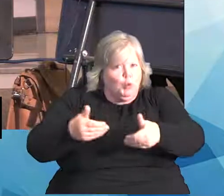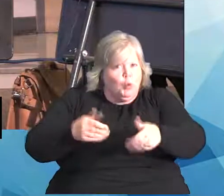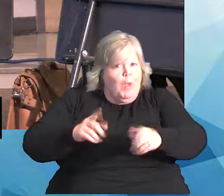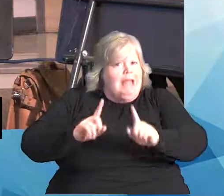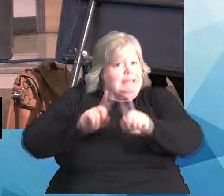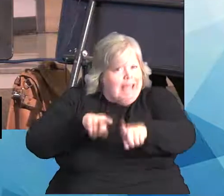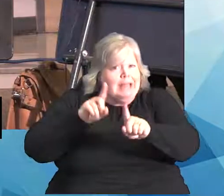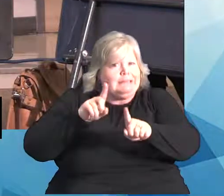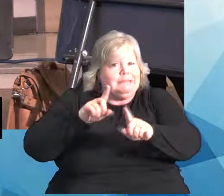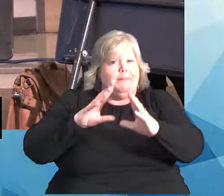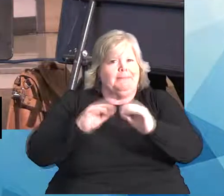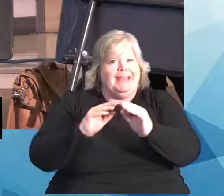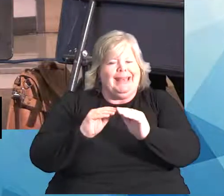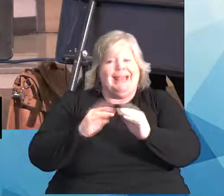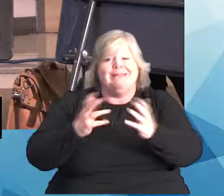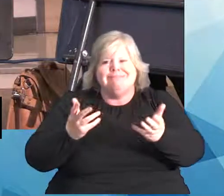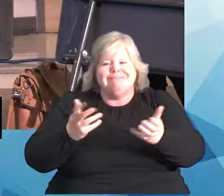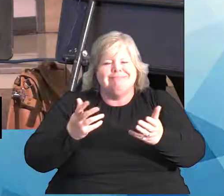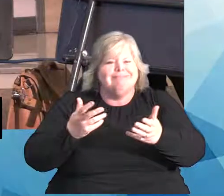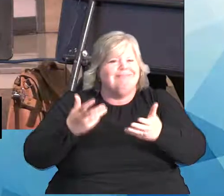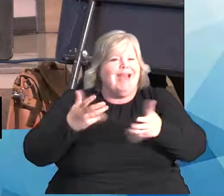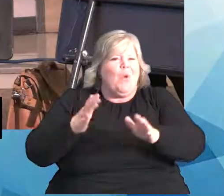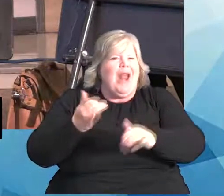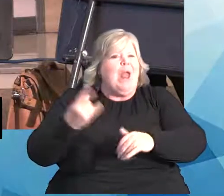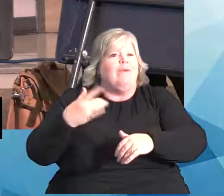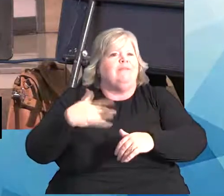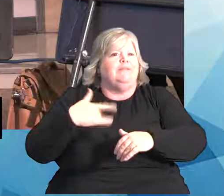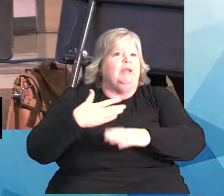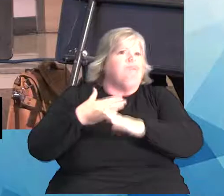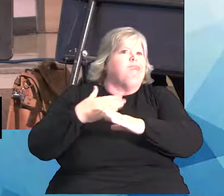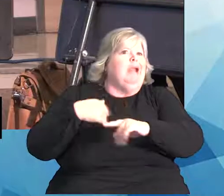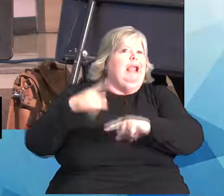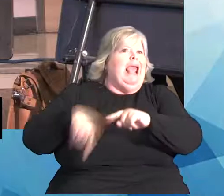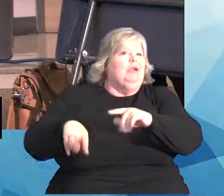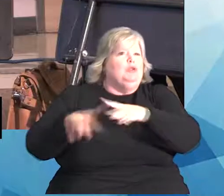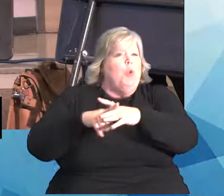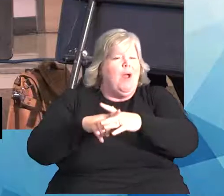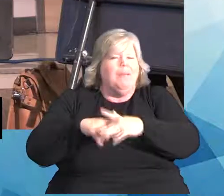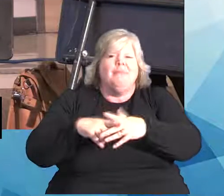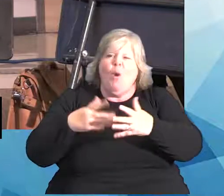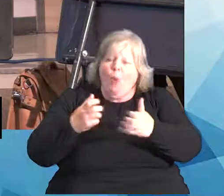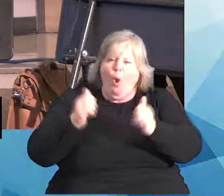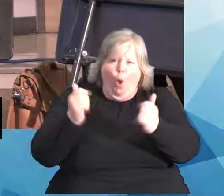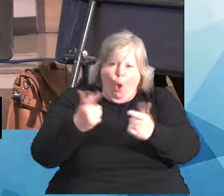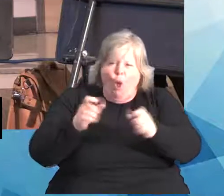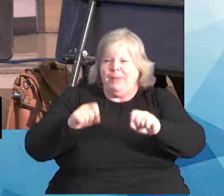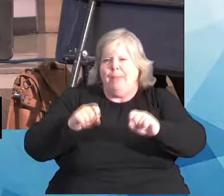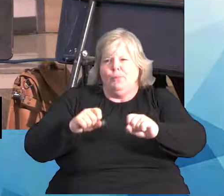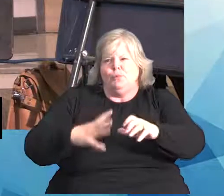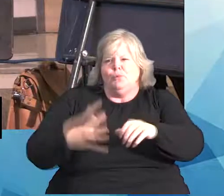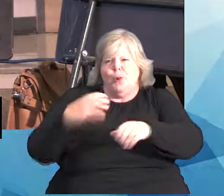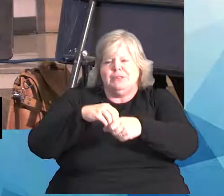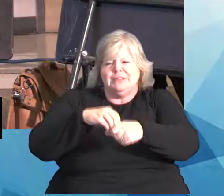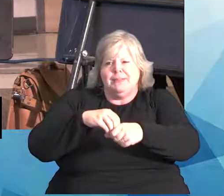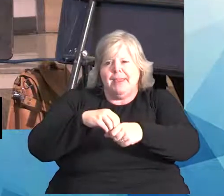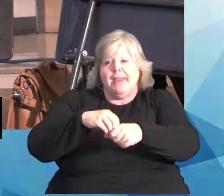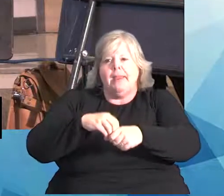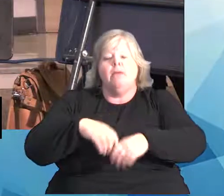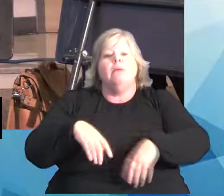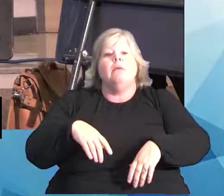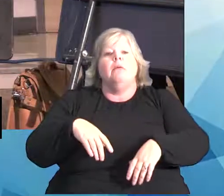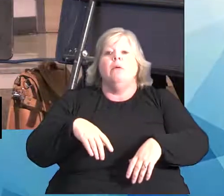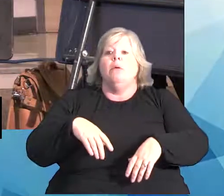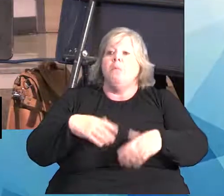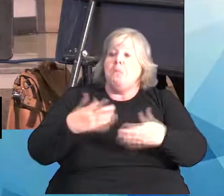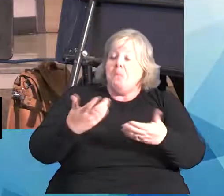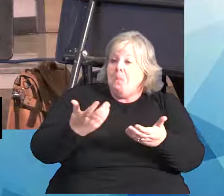location, I don't want there to be any barrier to be able to attend and participate effectively. But if the board wanted to